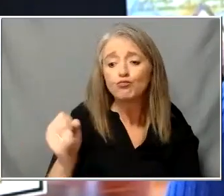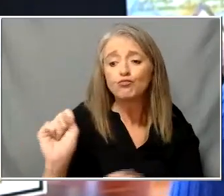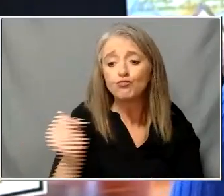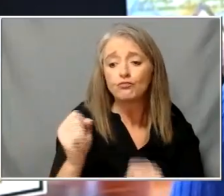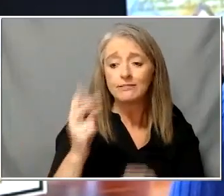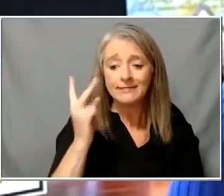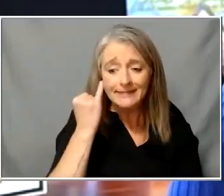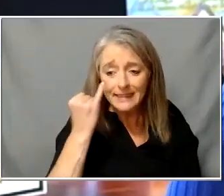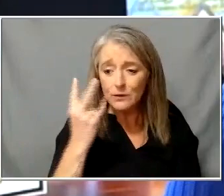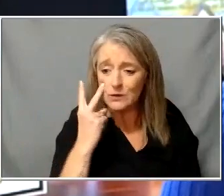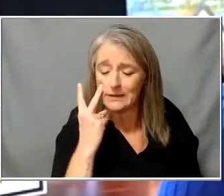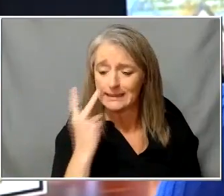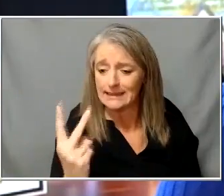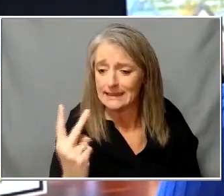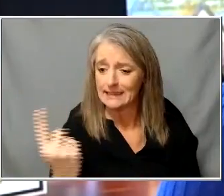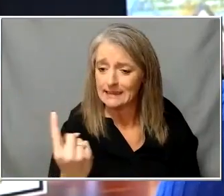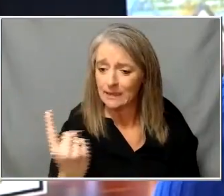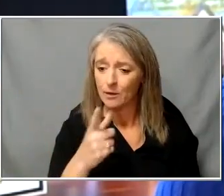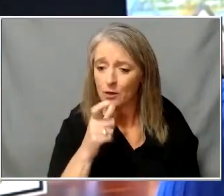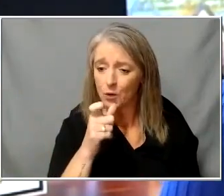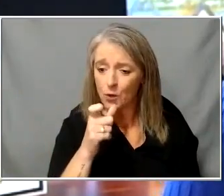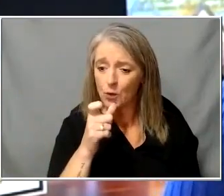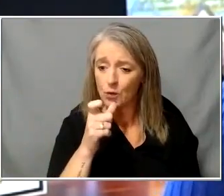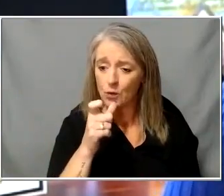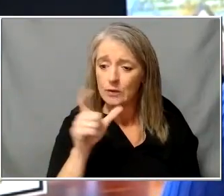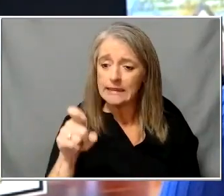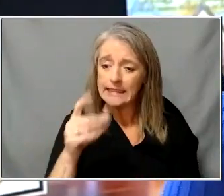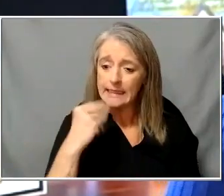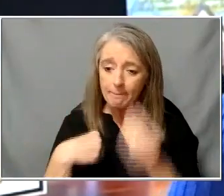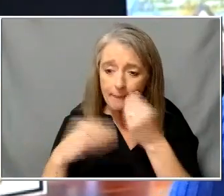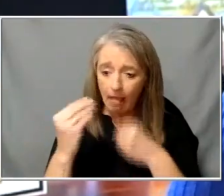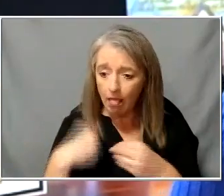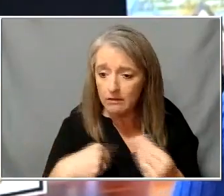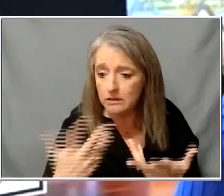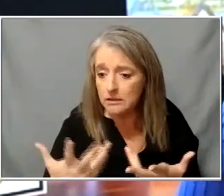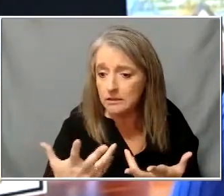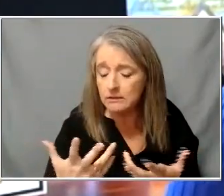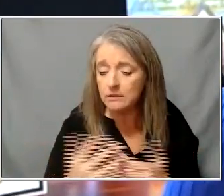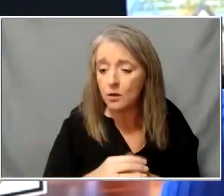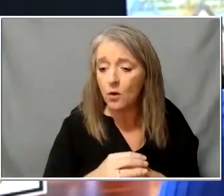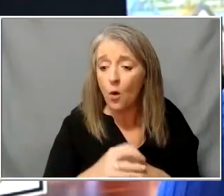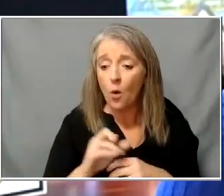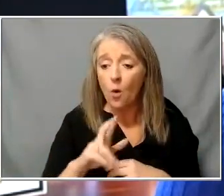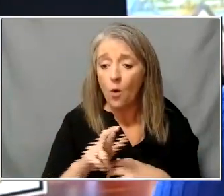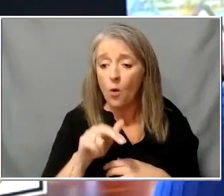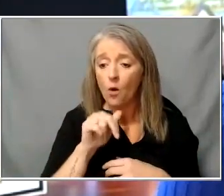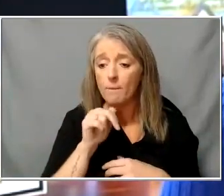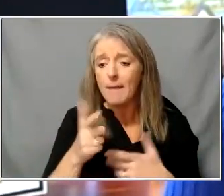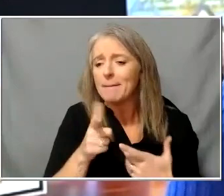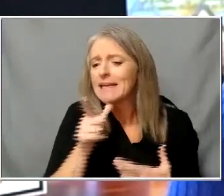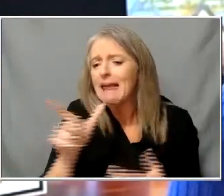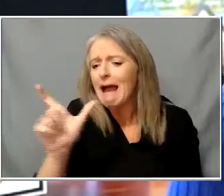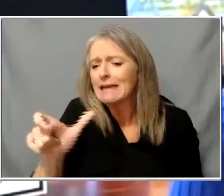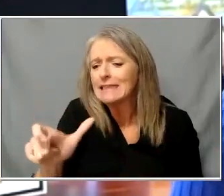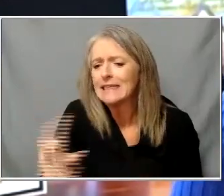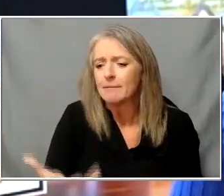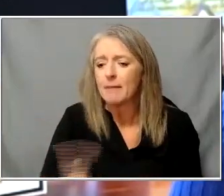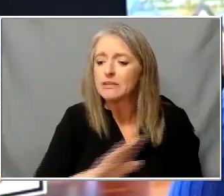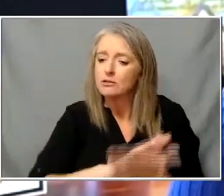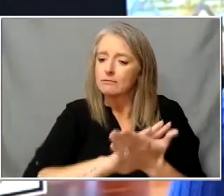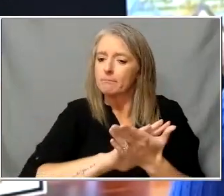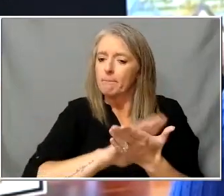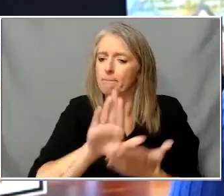If you see, somebody may need meals, maybe it's not even a need. It's just a